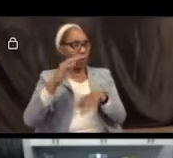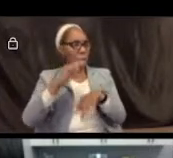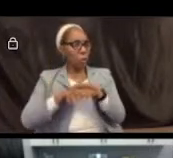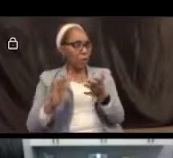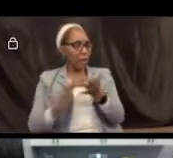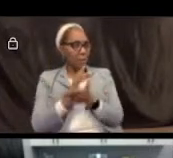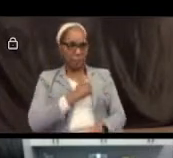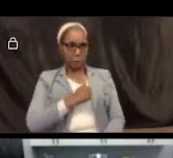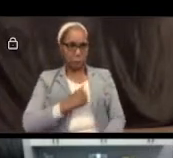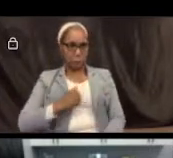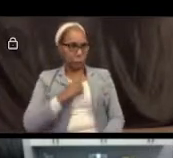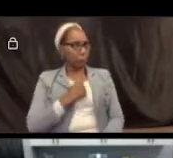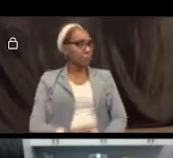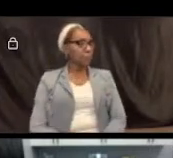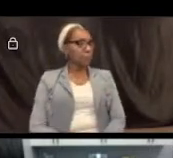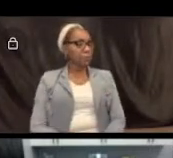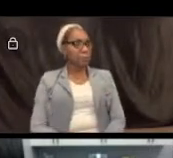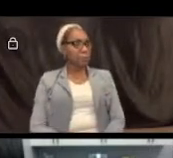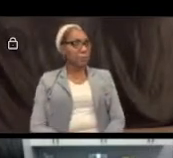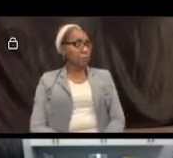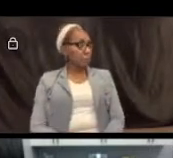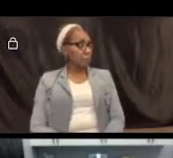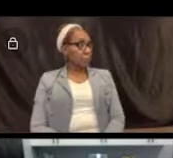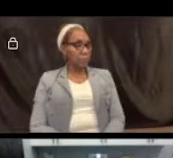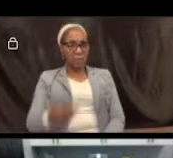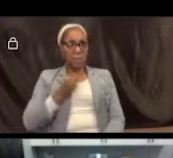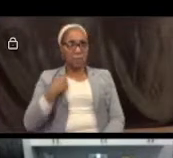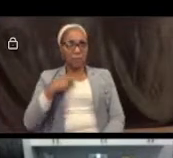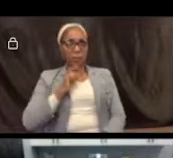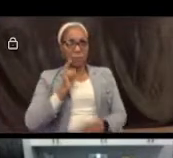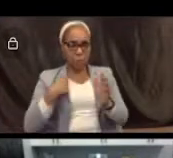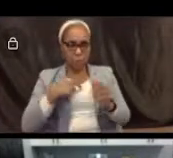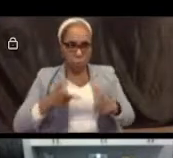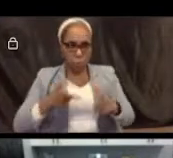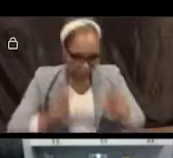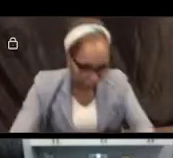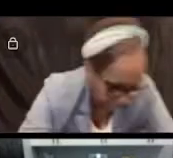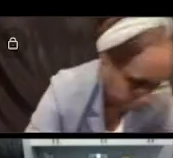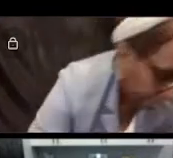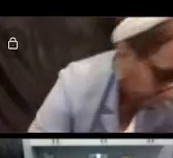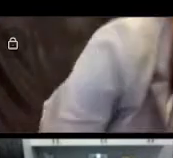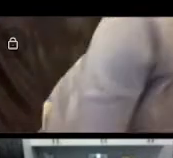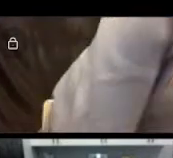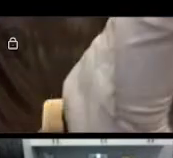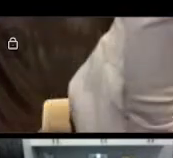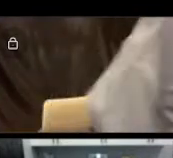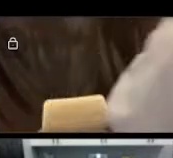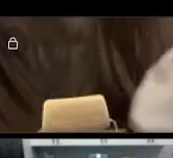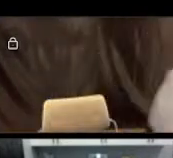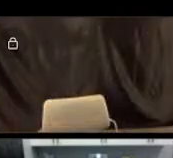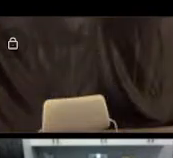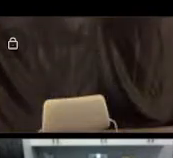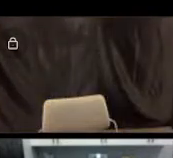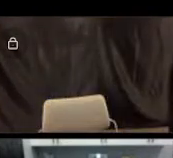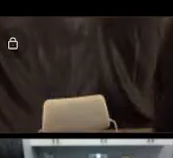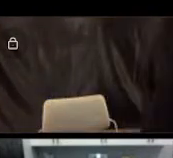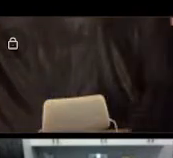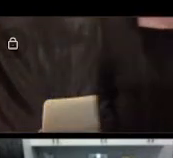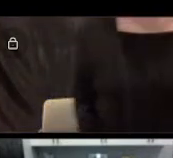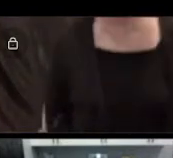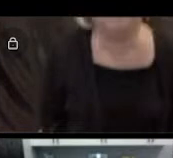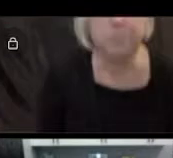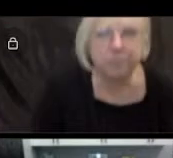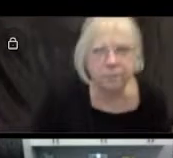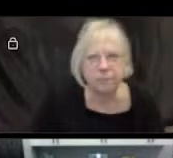for misunderstanding. Give us a moment. We'll get that pulled up and read it. Chair, I have a question.